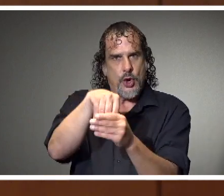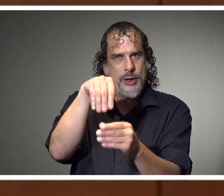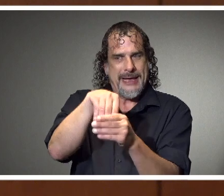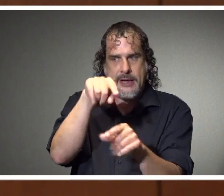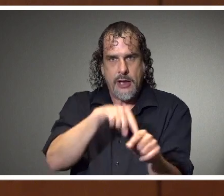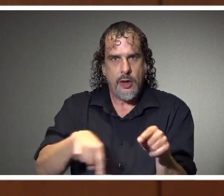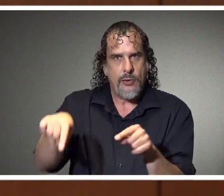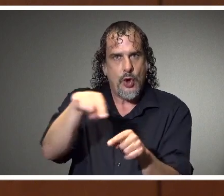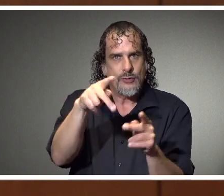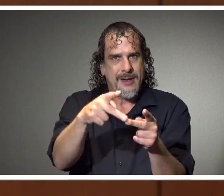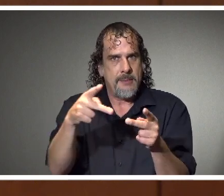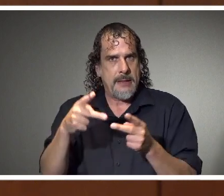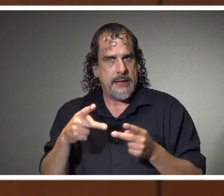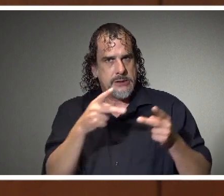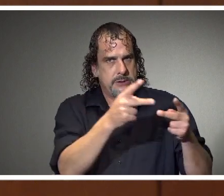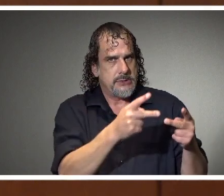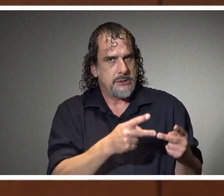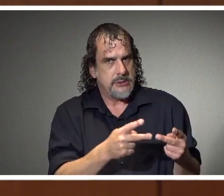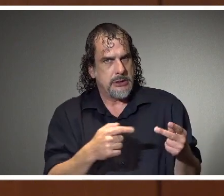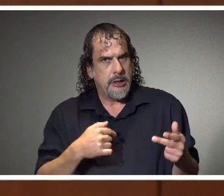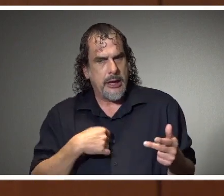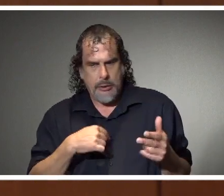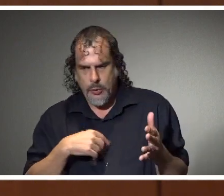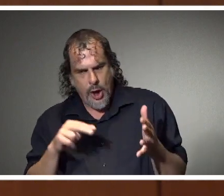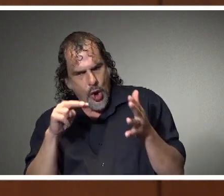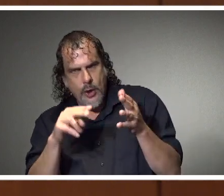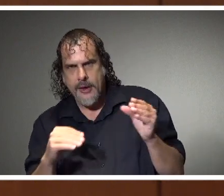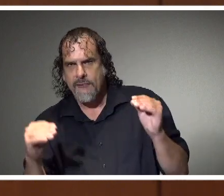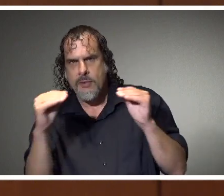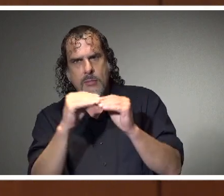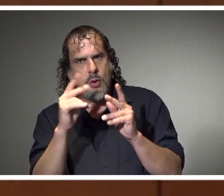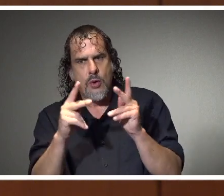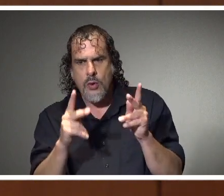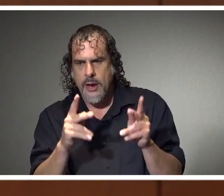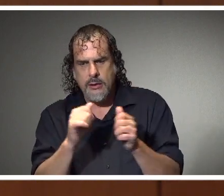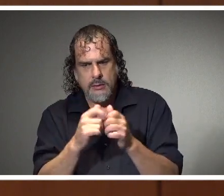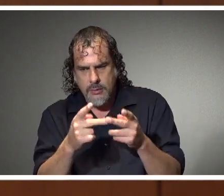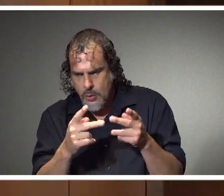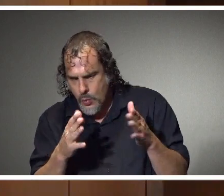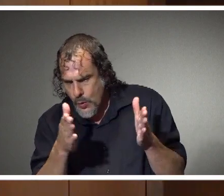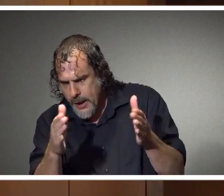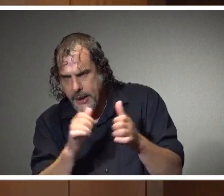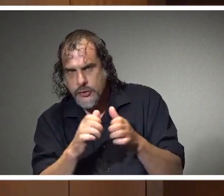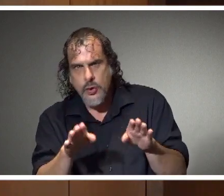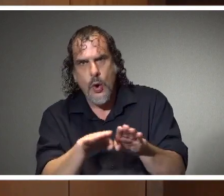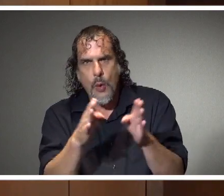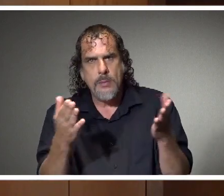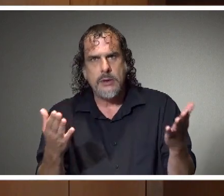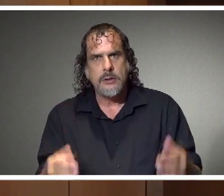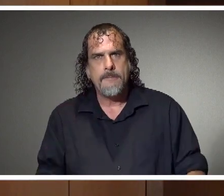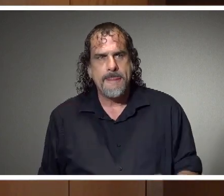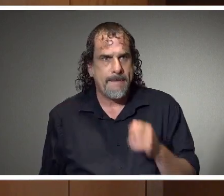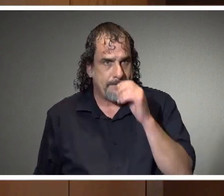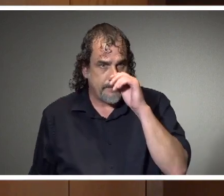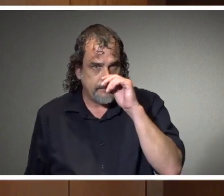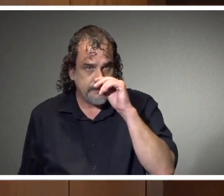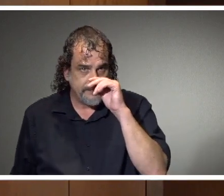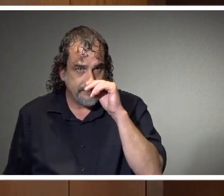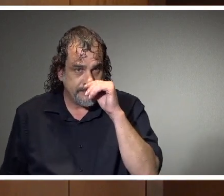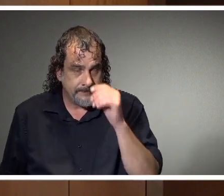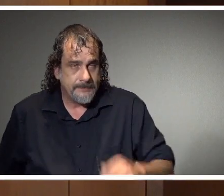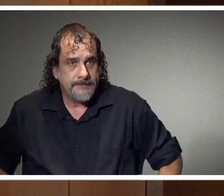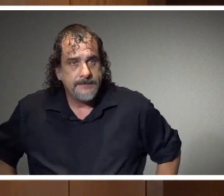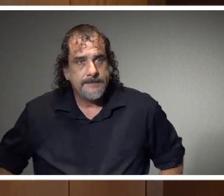those facilities, and I'll continue to look for ways to ensure that we do that. Renee? Anita Lee with Sun Herald has a